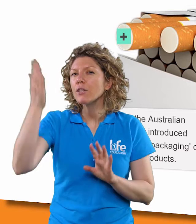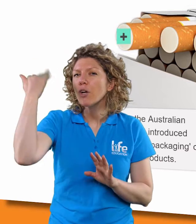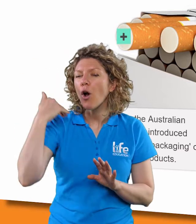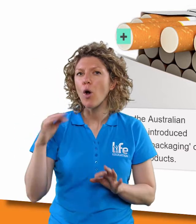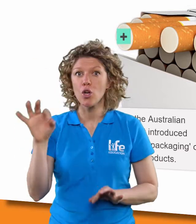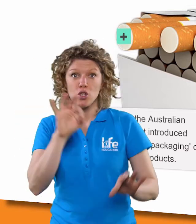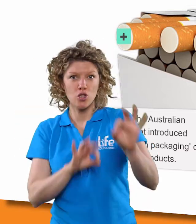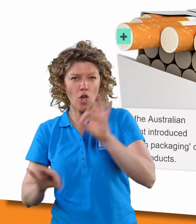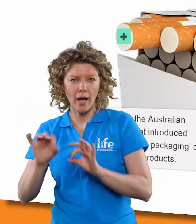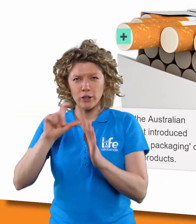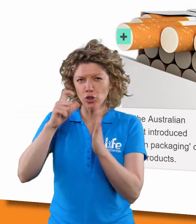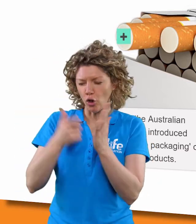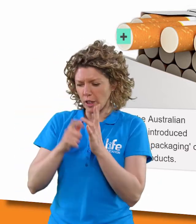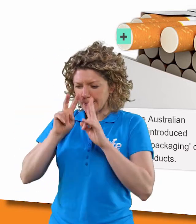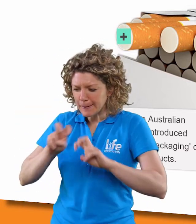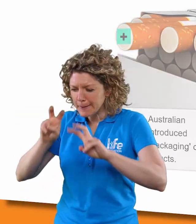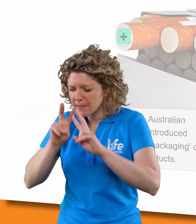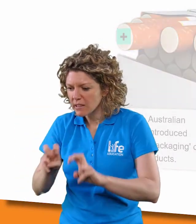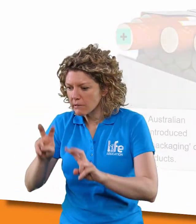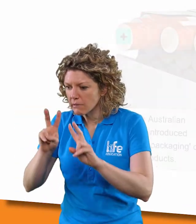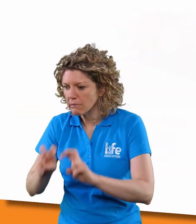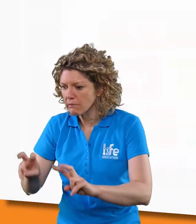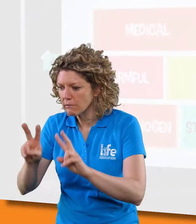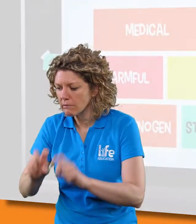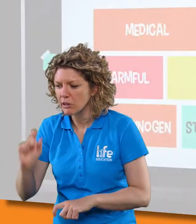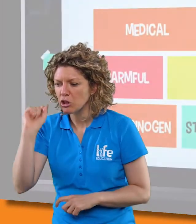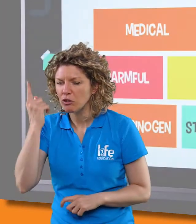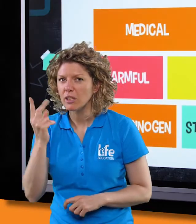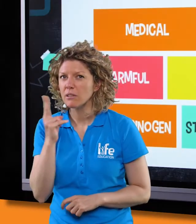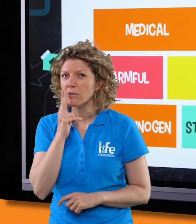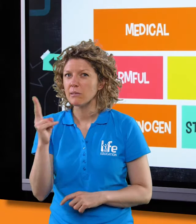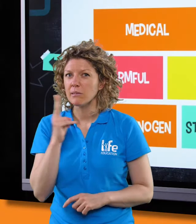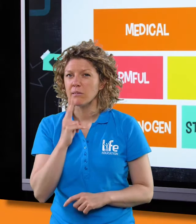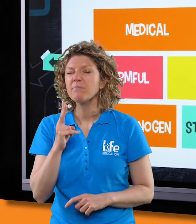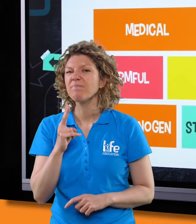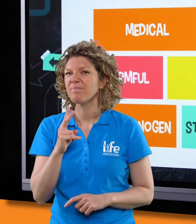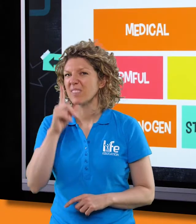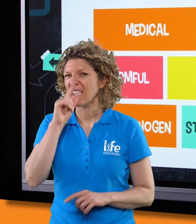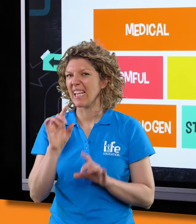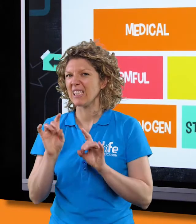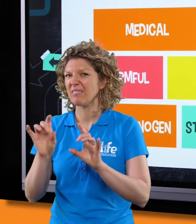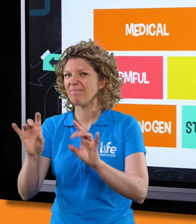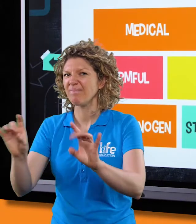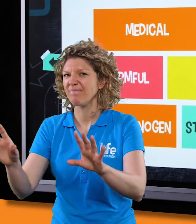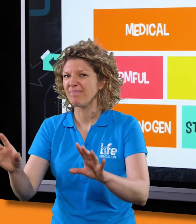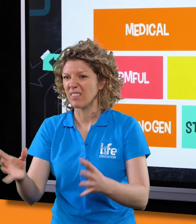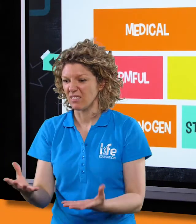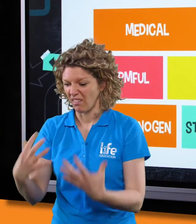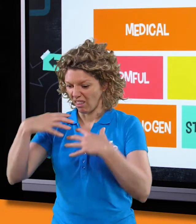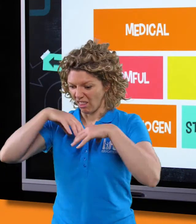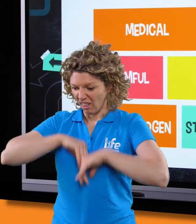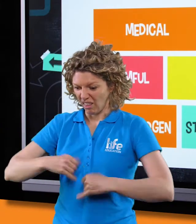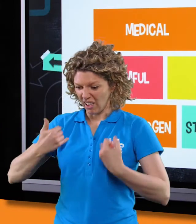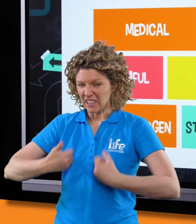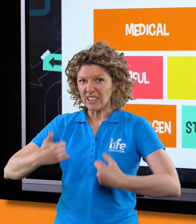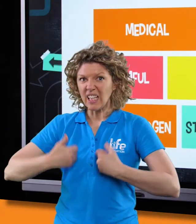doctors started to see through their research that cigarette smoke was harmful, not just to the person who was smoking, but also to the people around